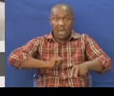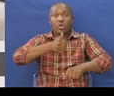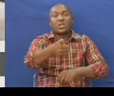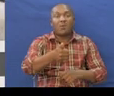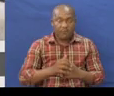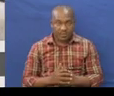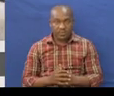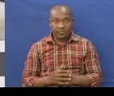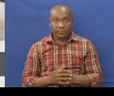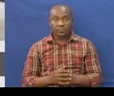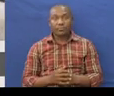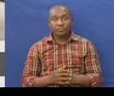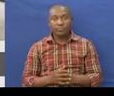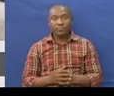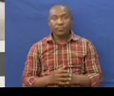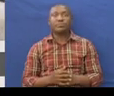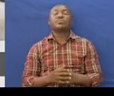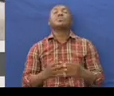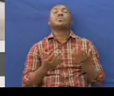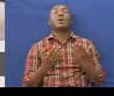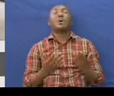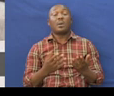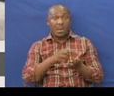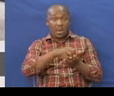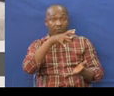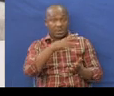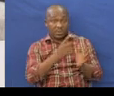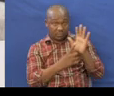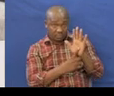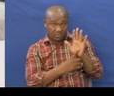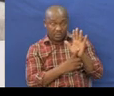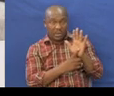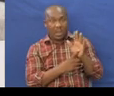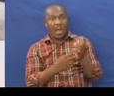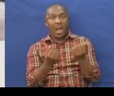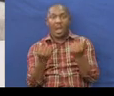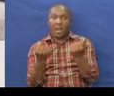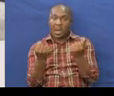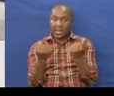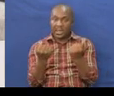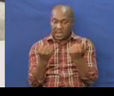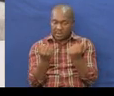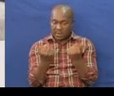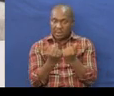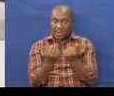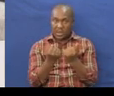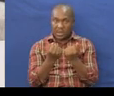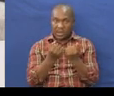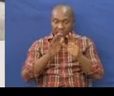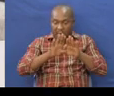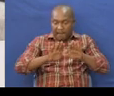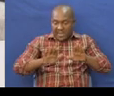another importance or advantage of field research, we say it creates peace and harmony when the sources